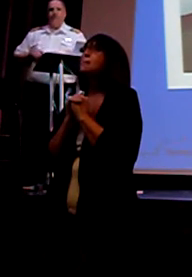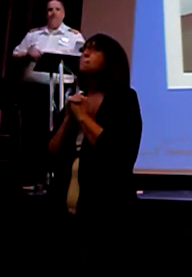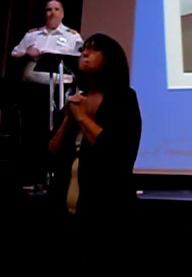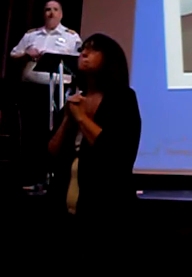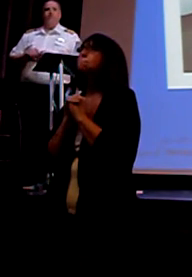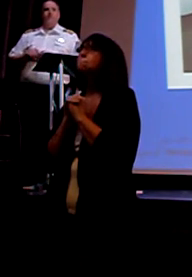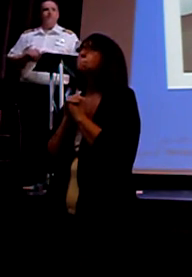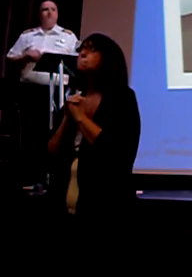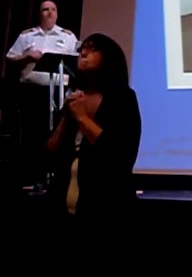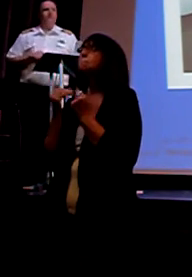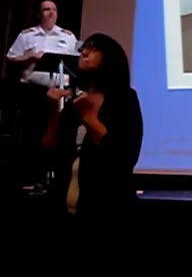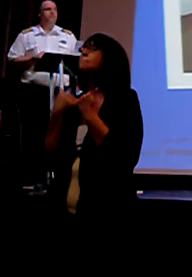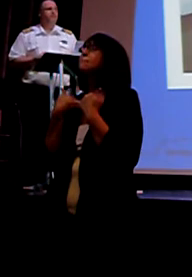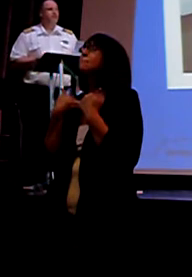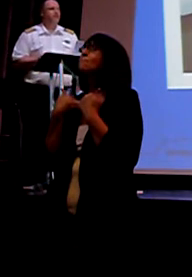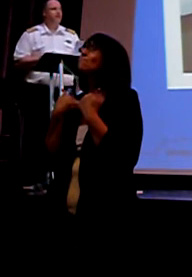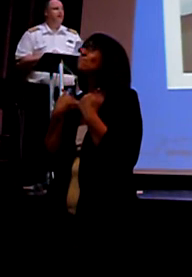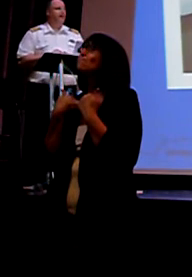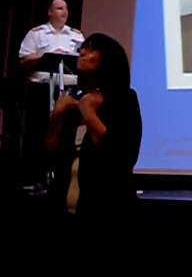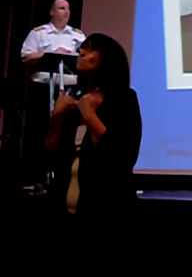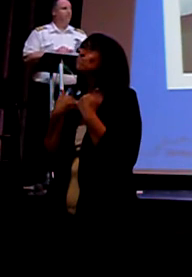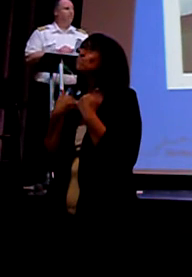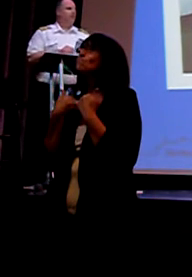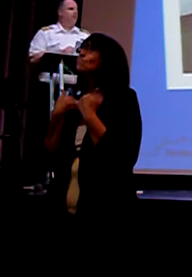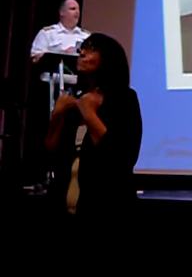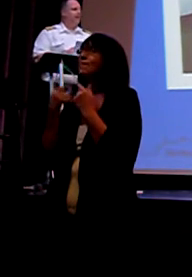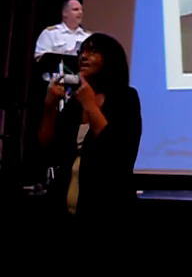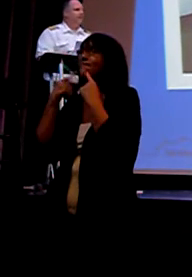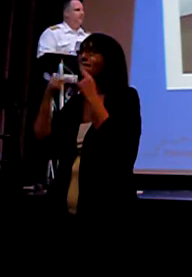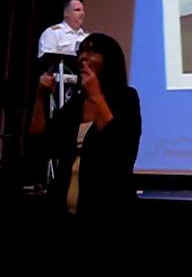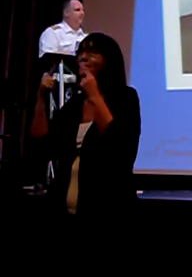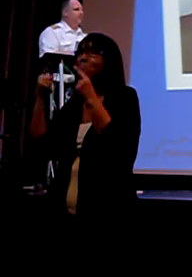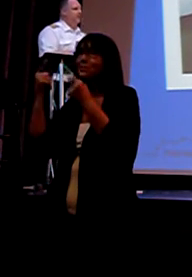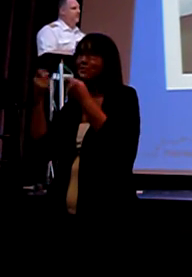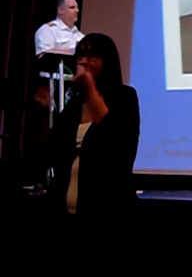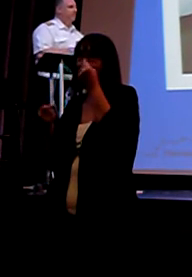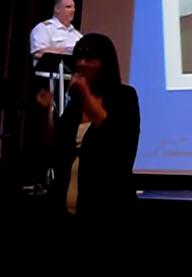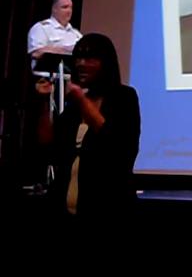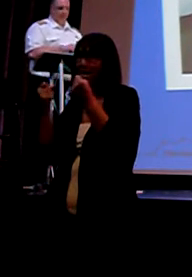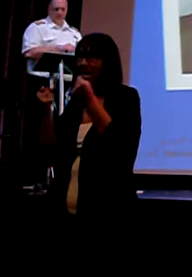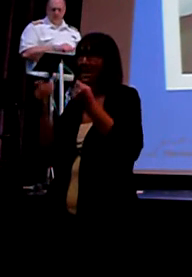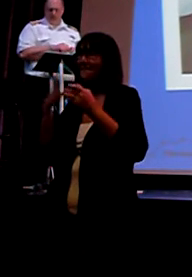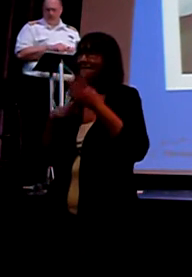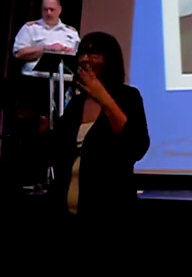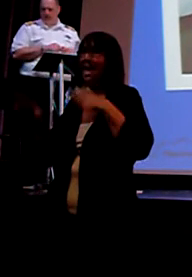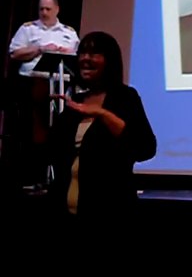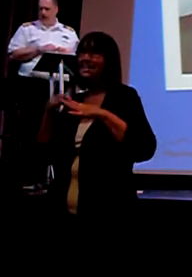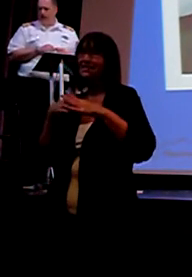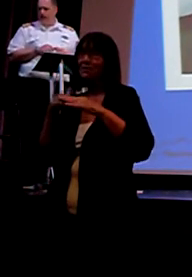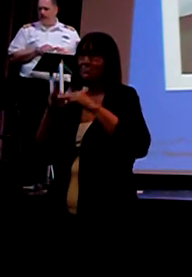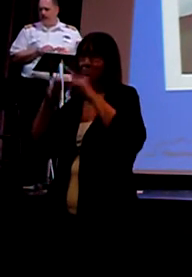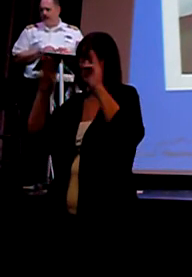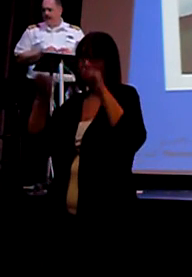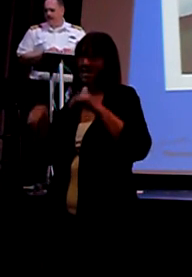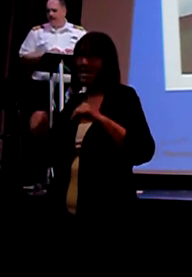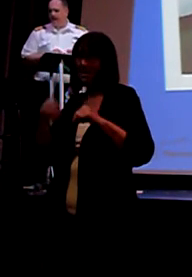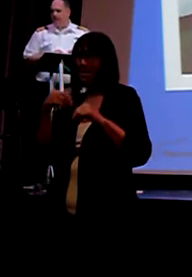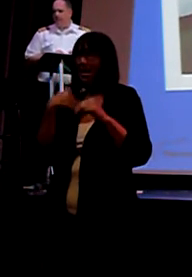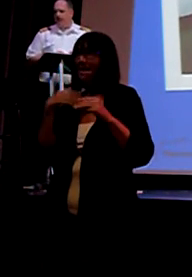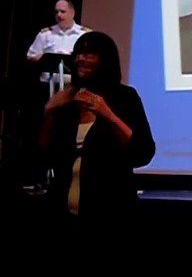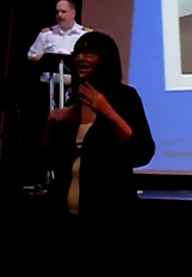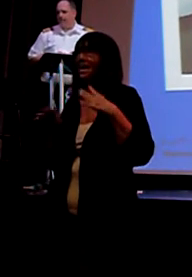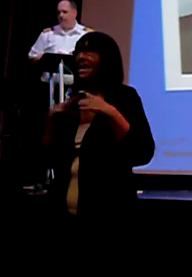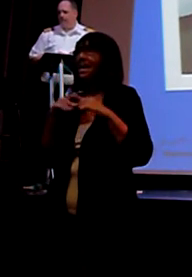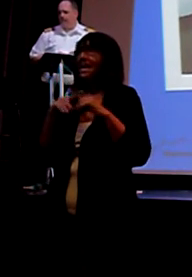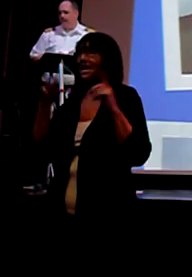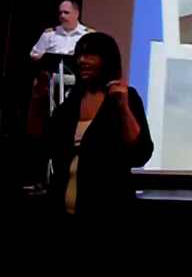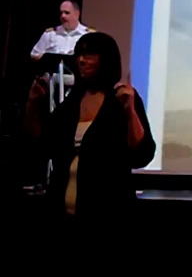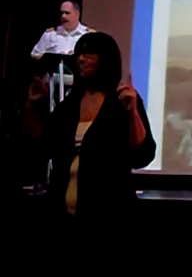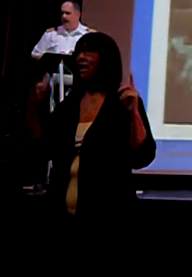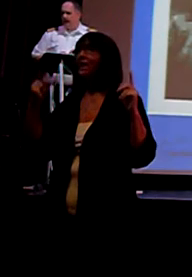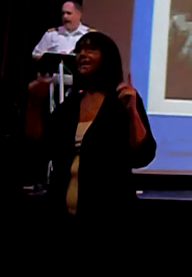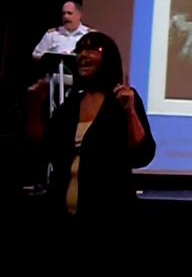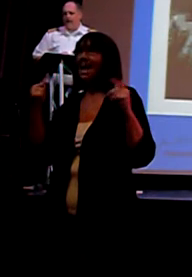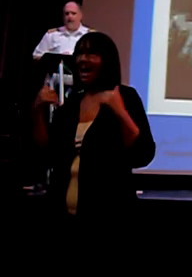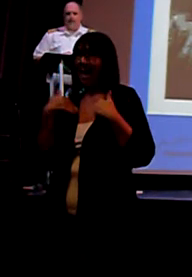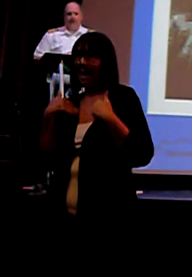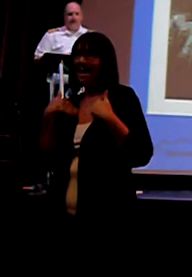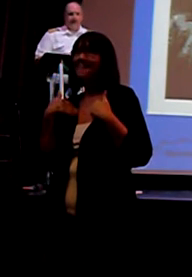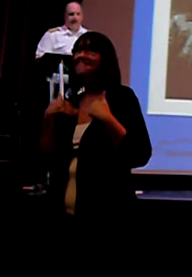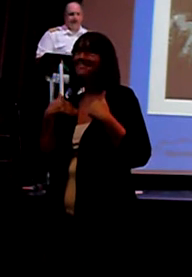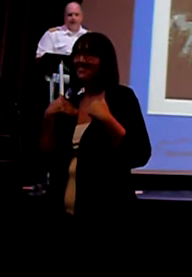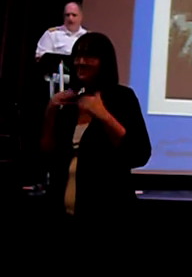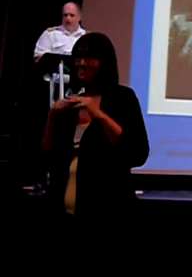There's a famous automobile and fashion museum in Malaga.